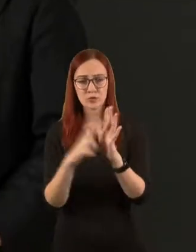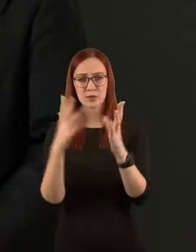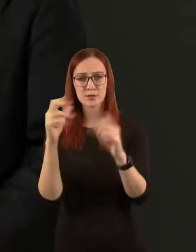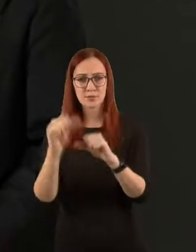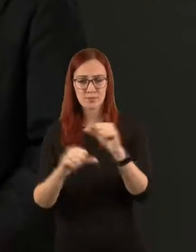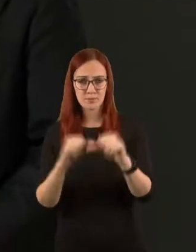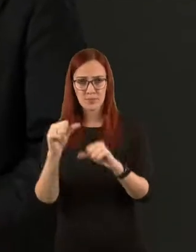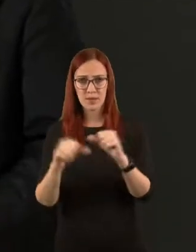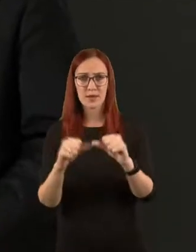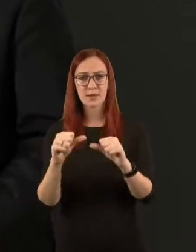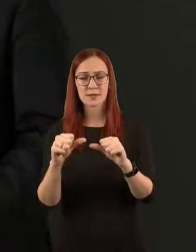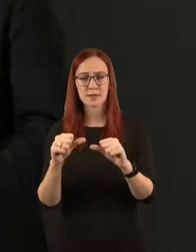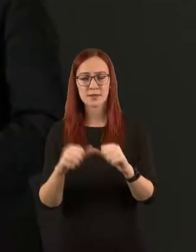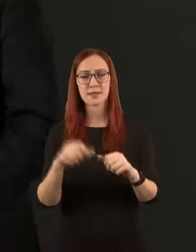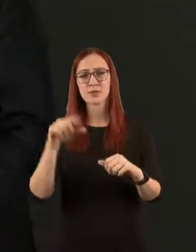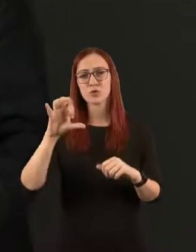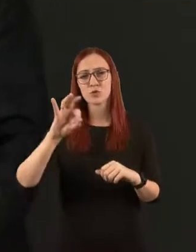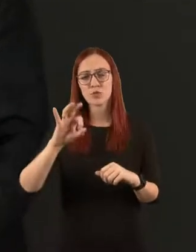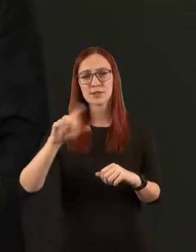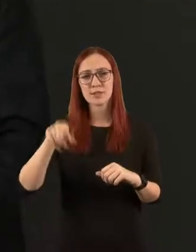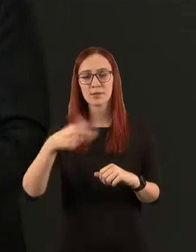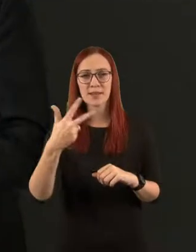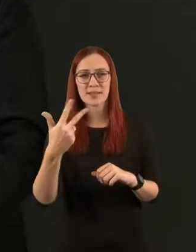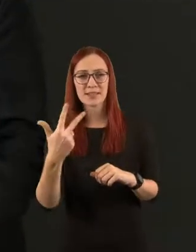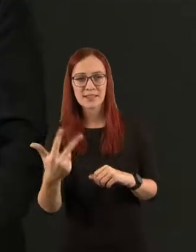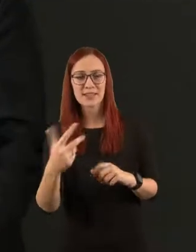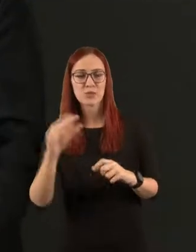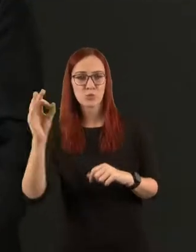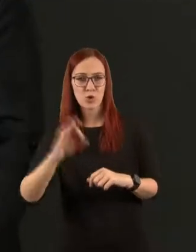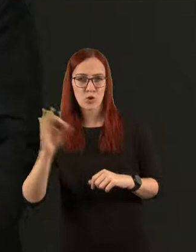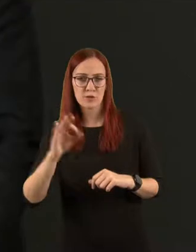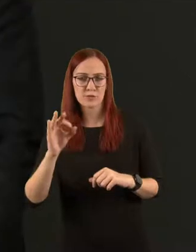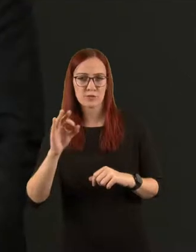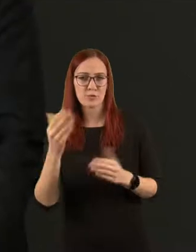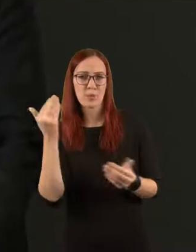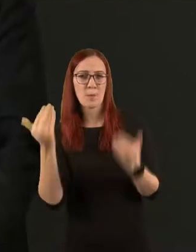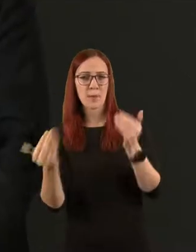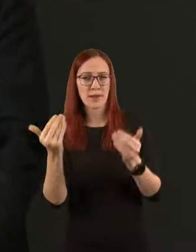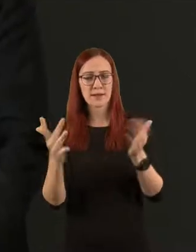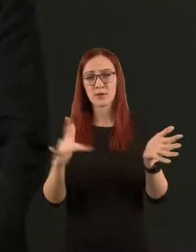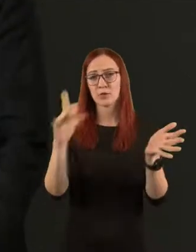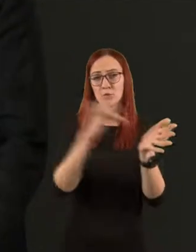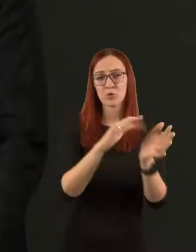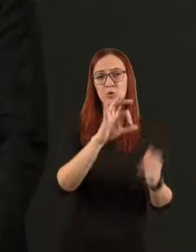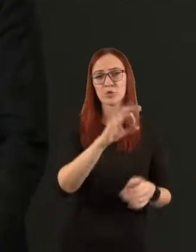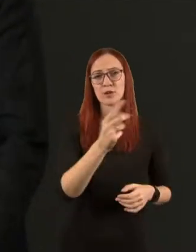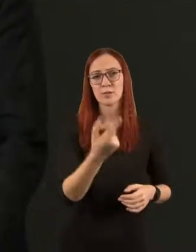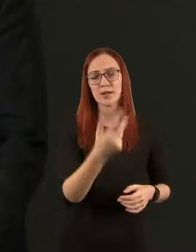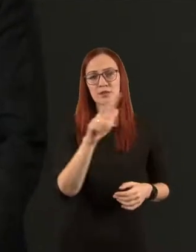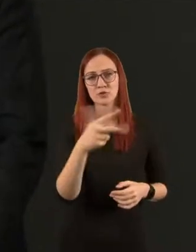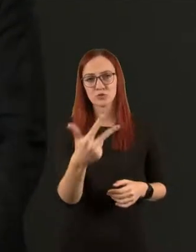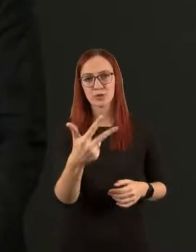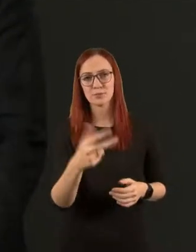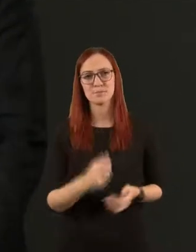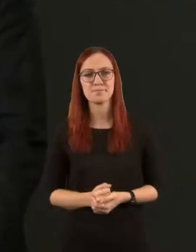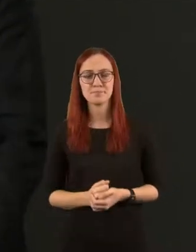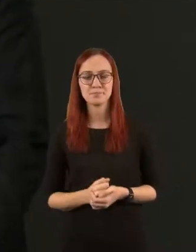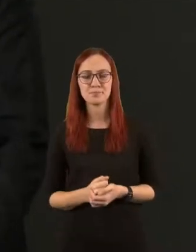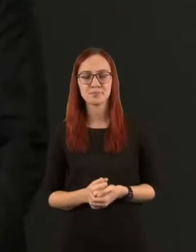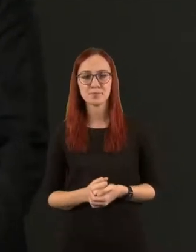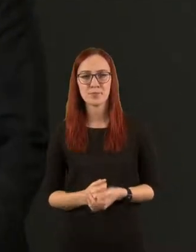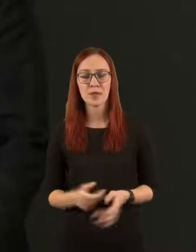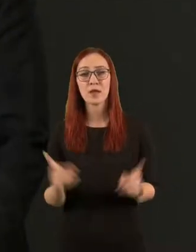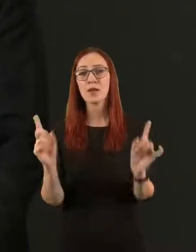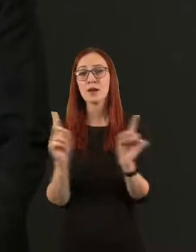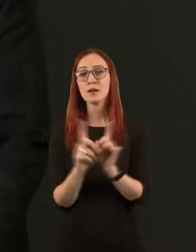So I just repeat that. At the same time, the actual investment needs when it comes to sustainable energy and climate policies